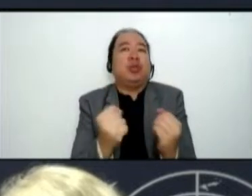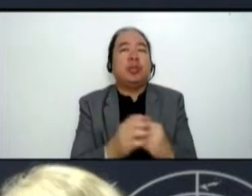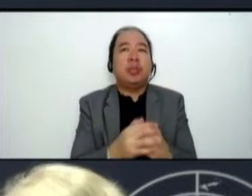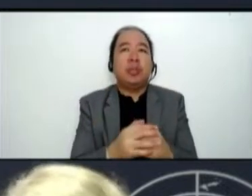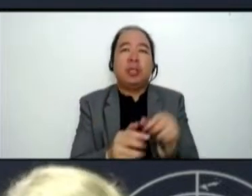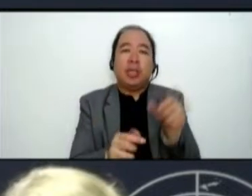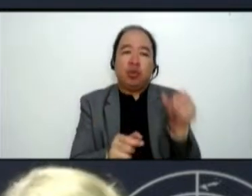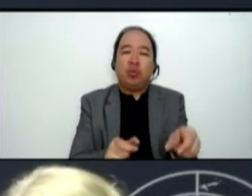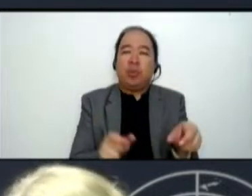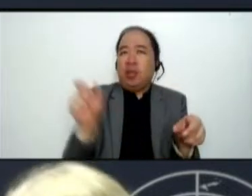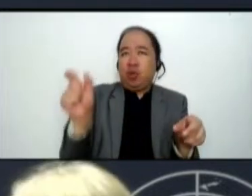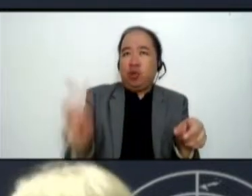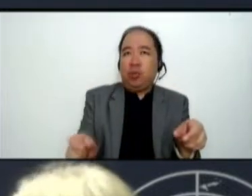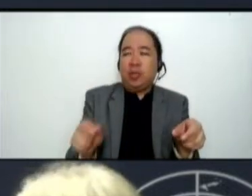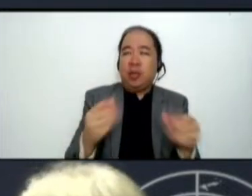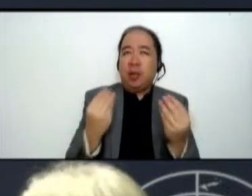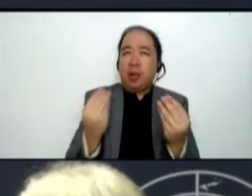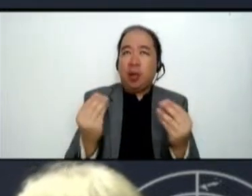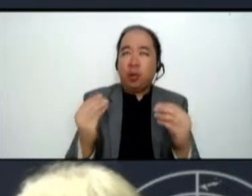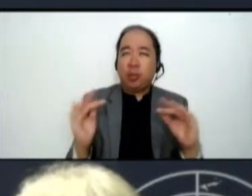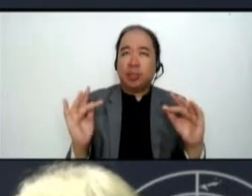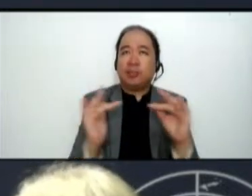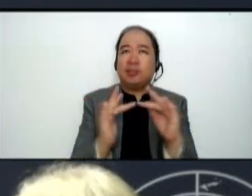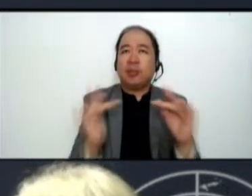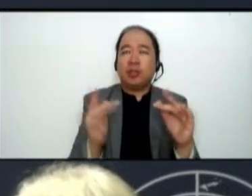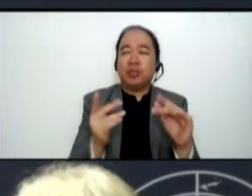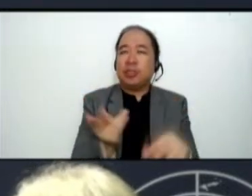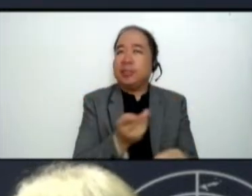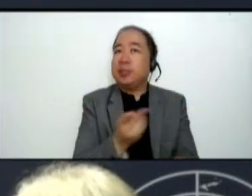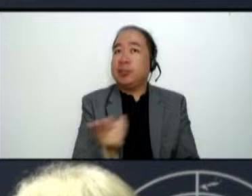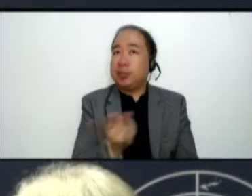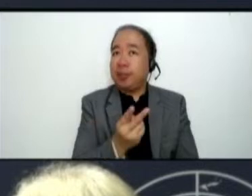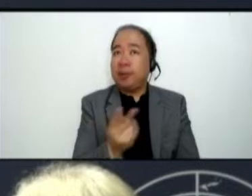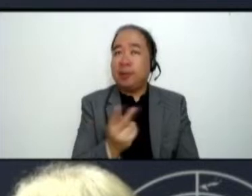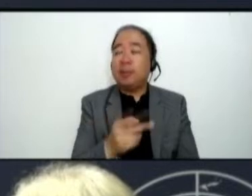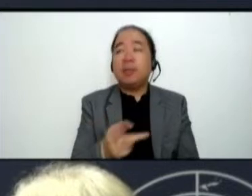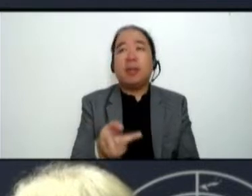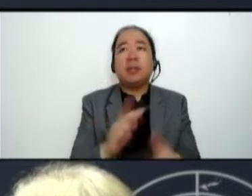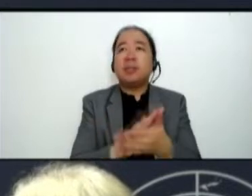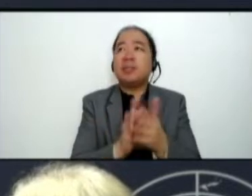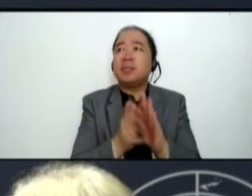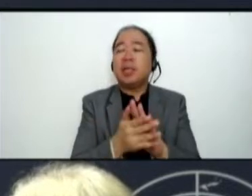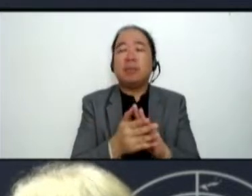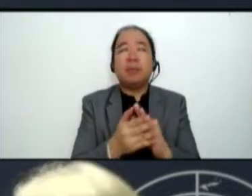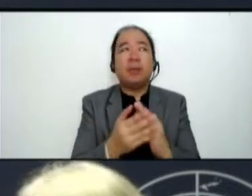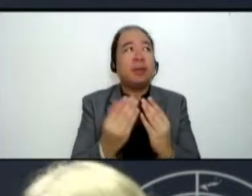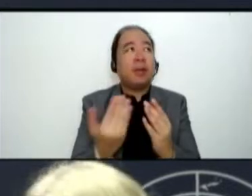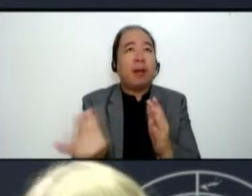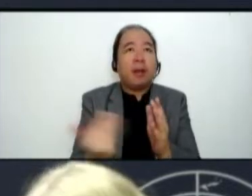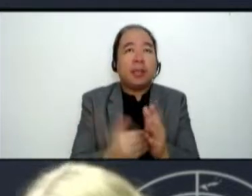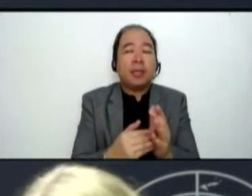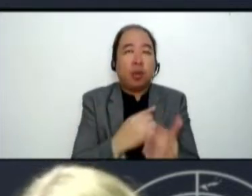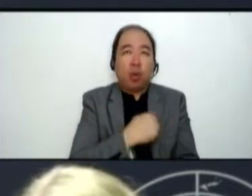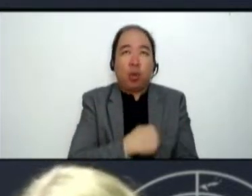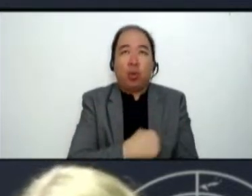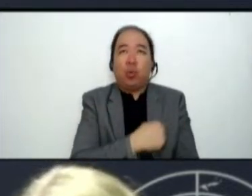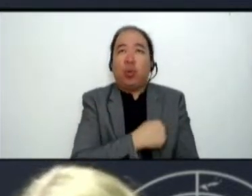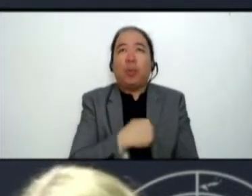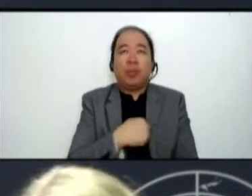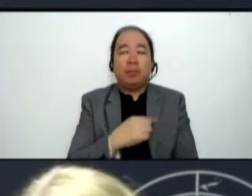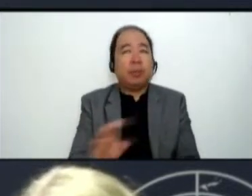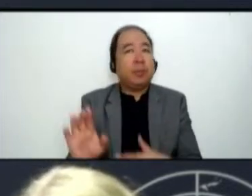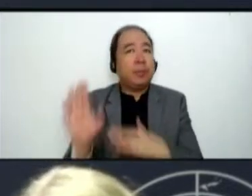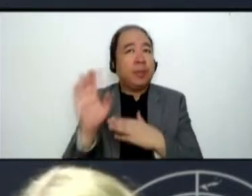that you have, that creates a kind of renewed commitment, if you like, between people to